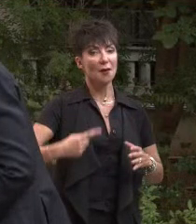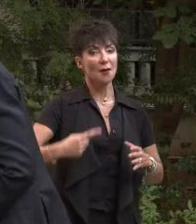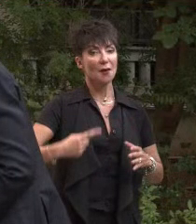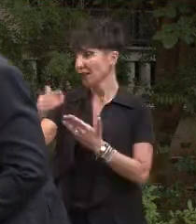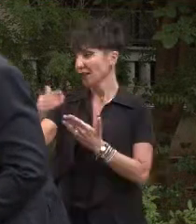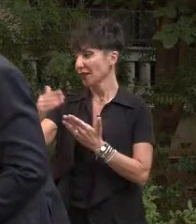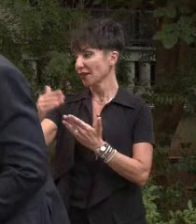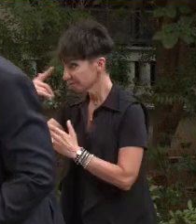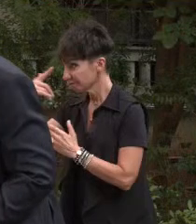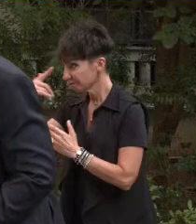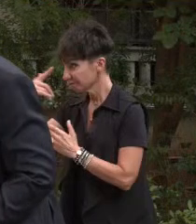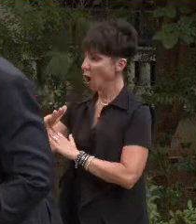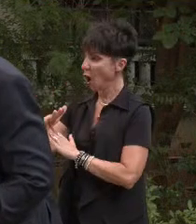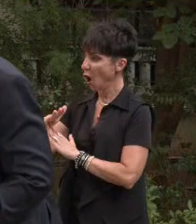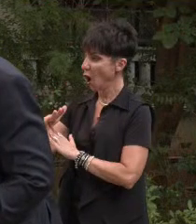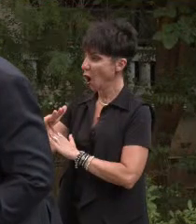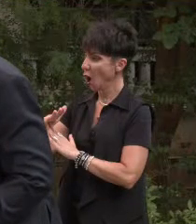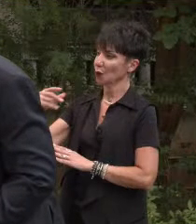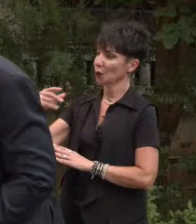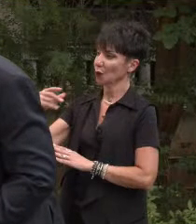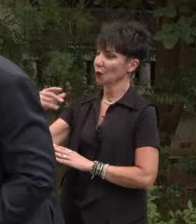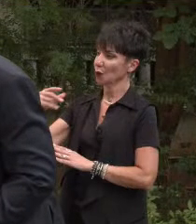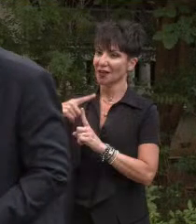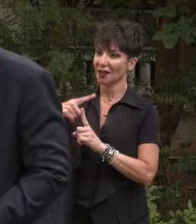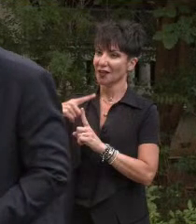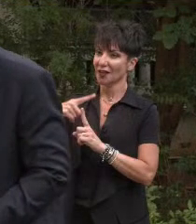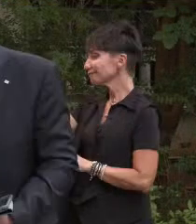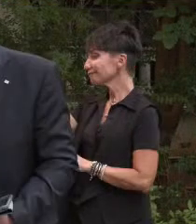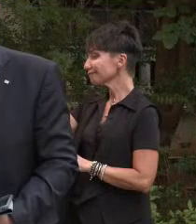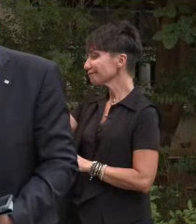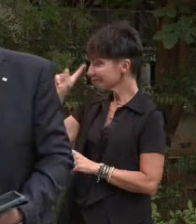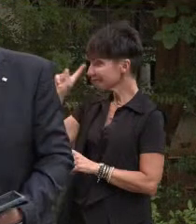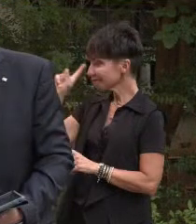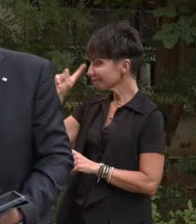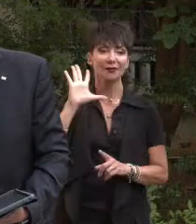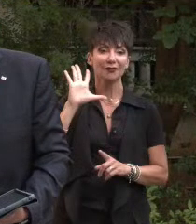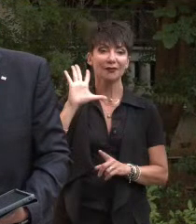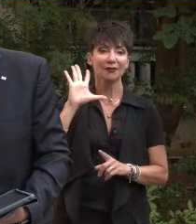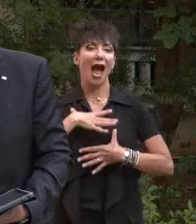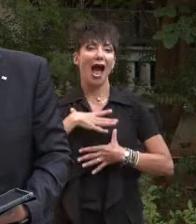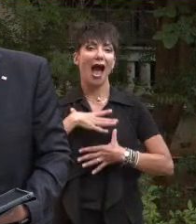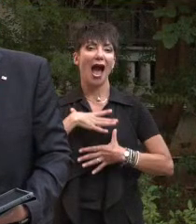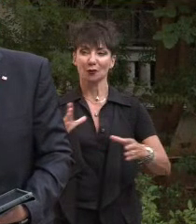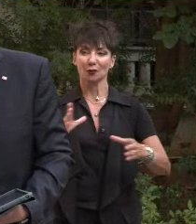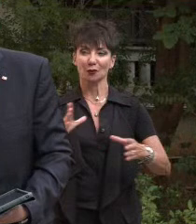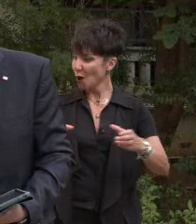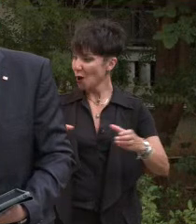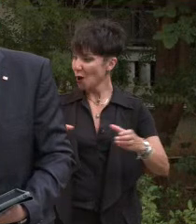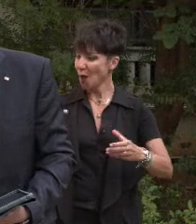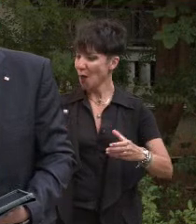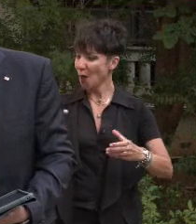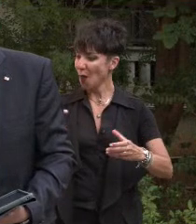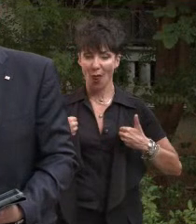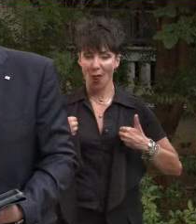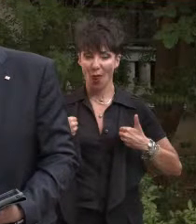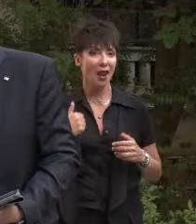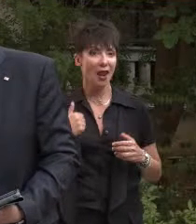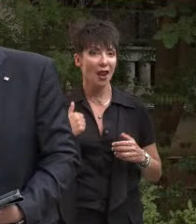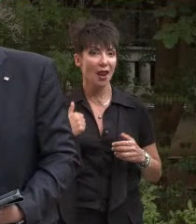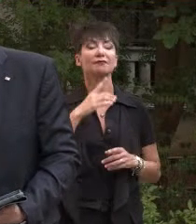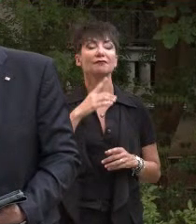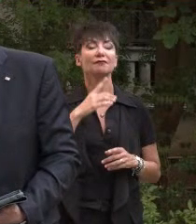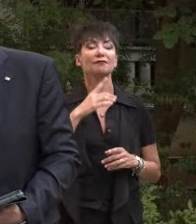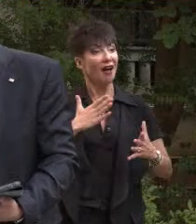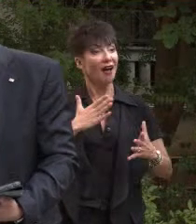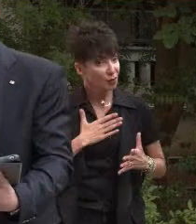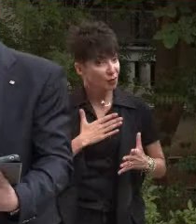President Averinos, Head of the Youth Department, students, teachers, parents. It's a pleasure to be